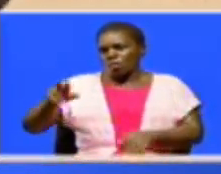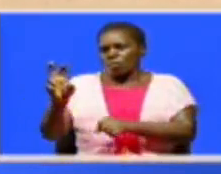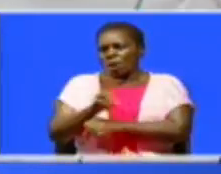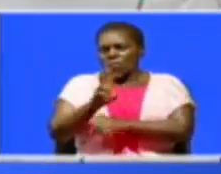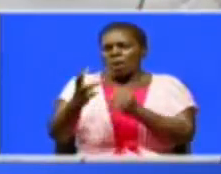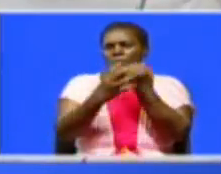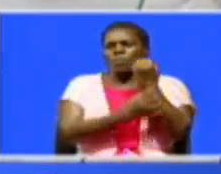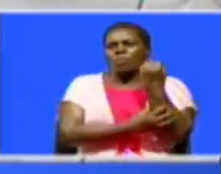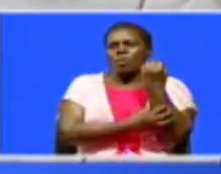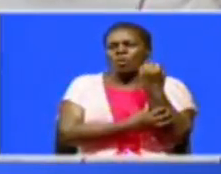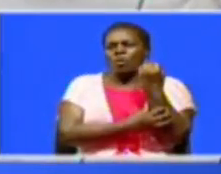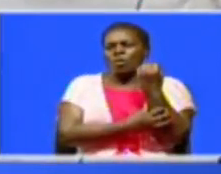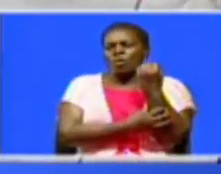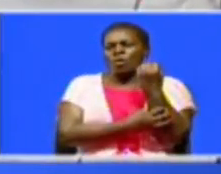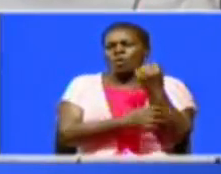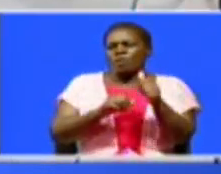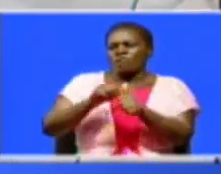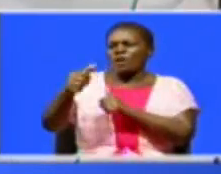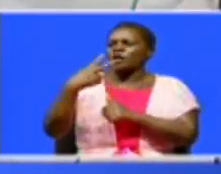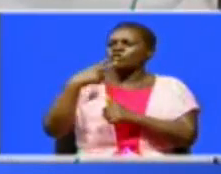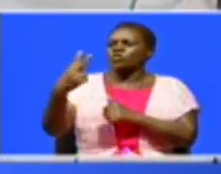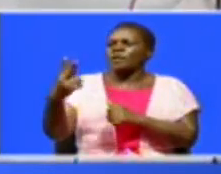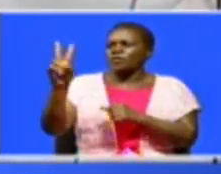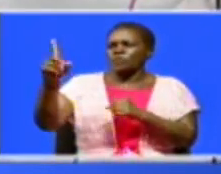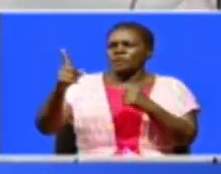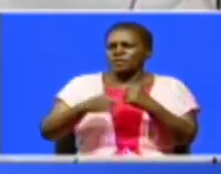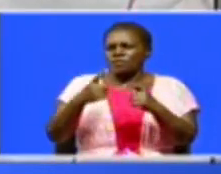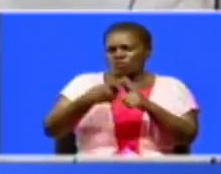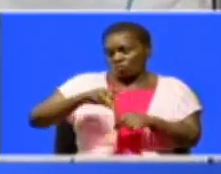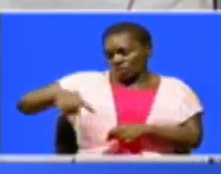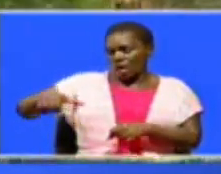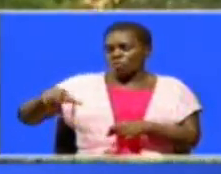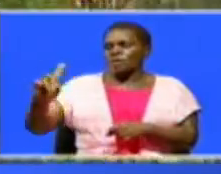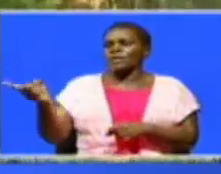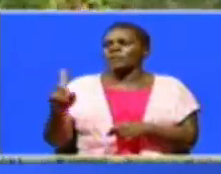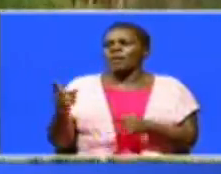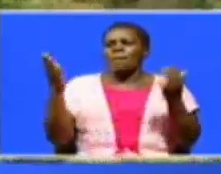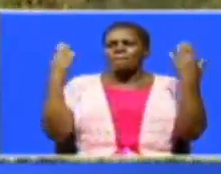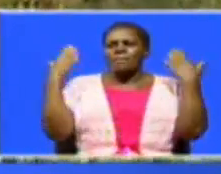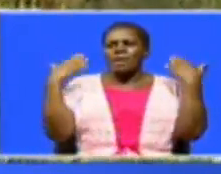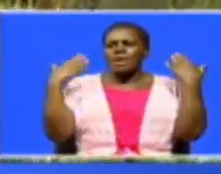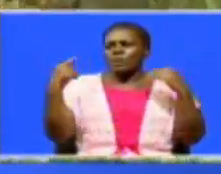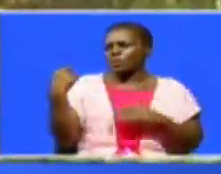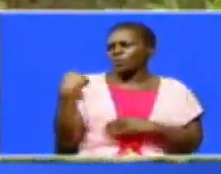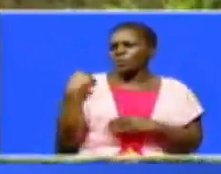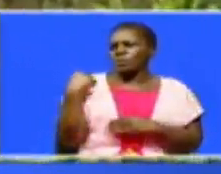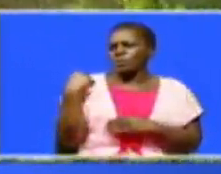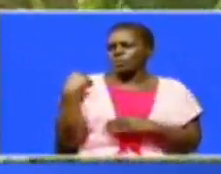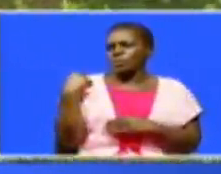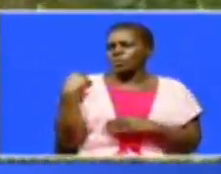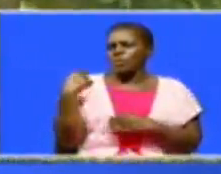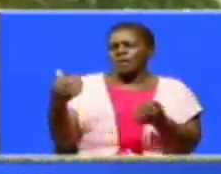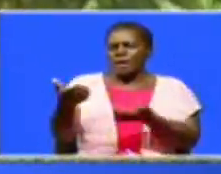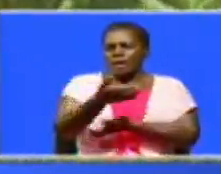poor. Located nearly 226 kilometers from Kenya's capital, Nairobi, Meru has in the recent past emerged as